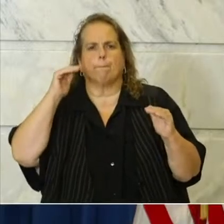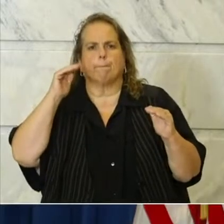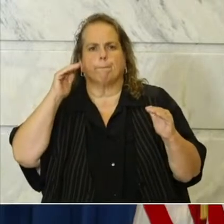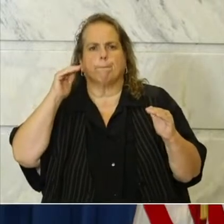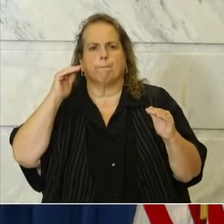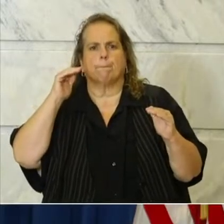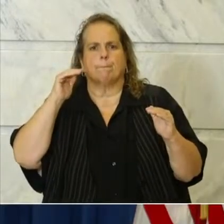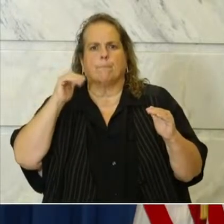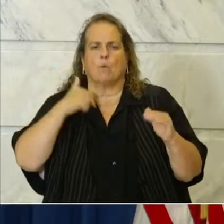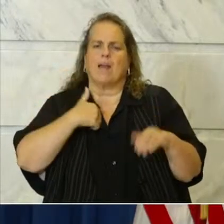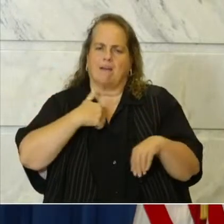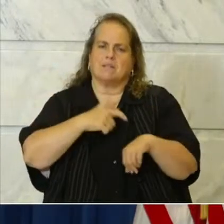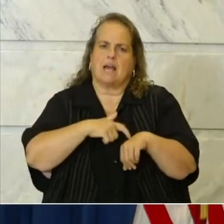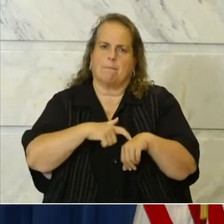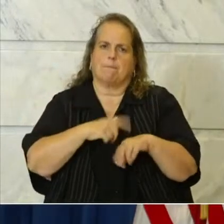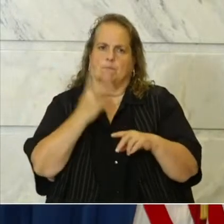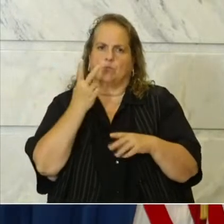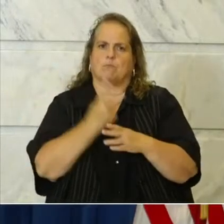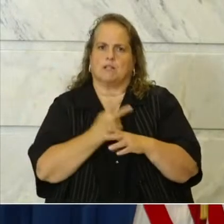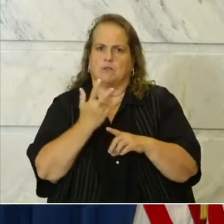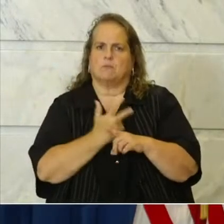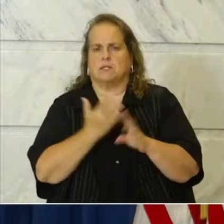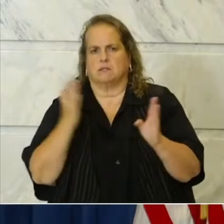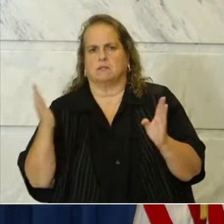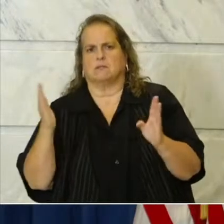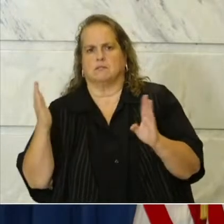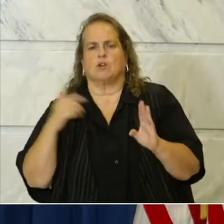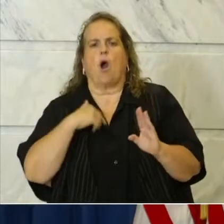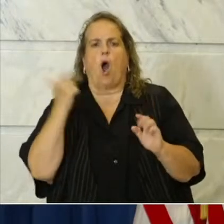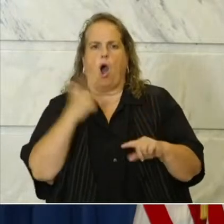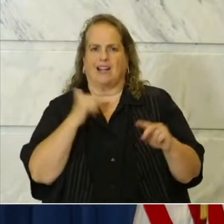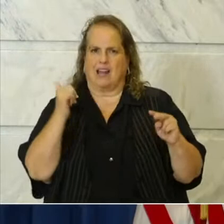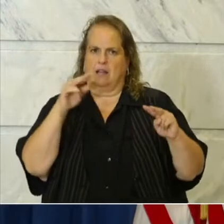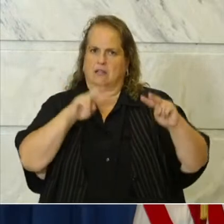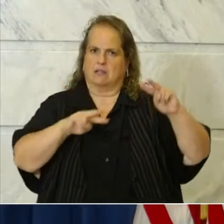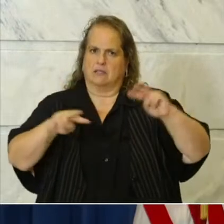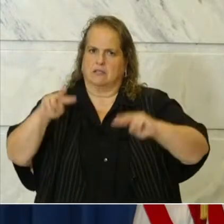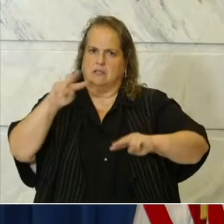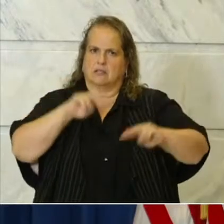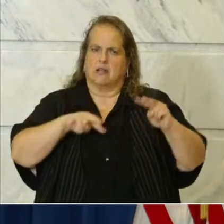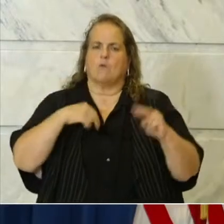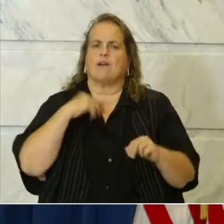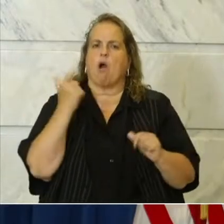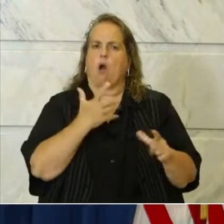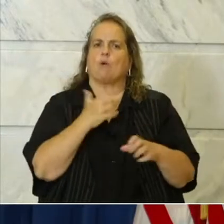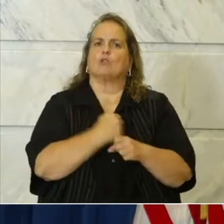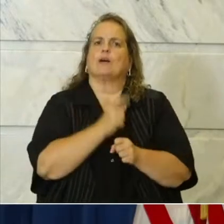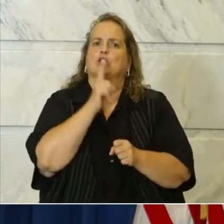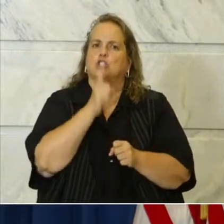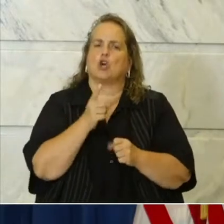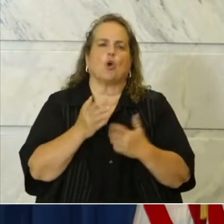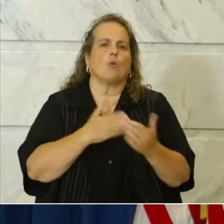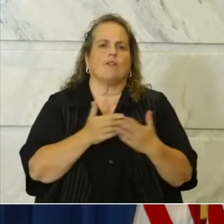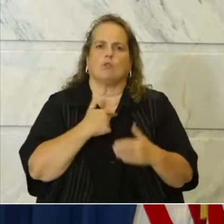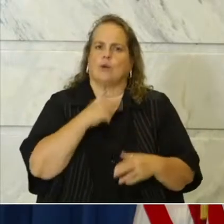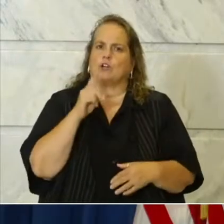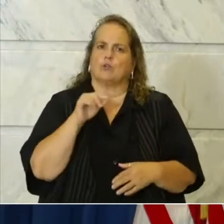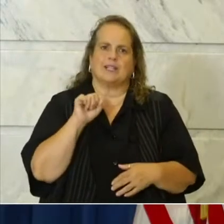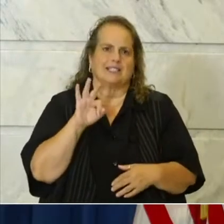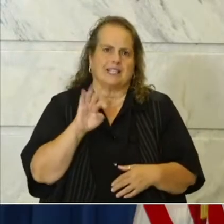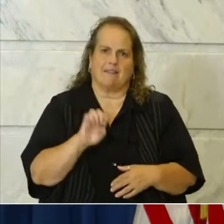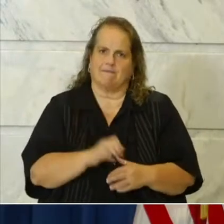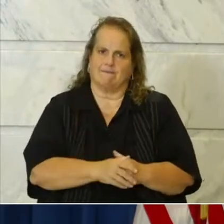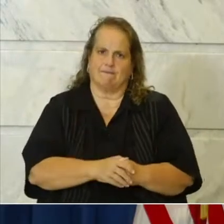all of us are watching day to day where this is going, and all of us are going to want to make sure that anything we do is a safe